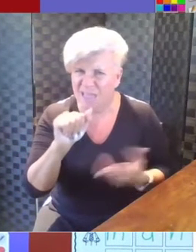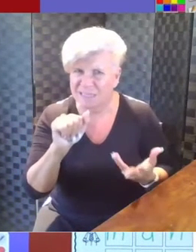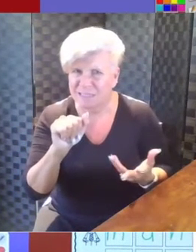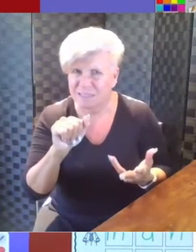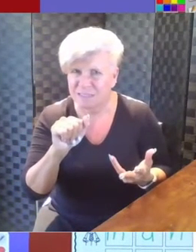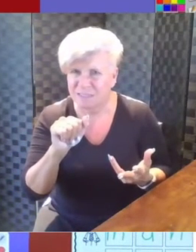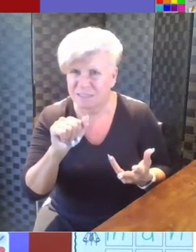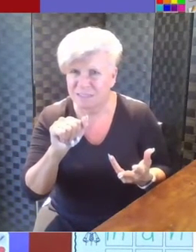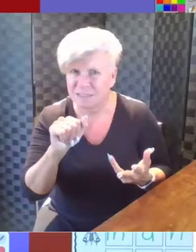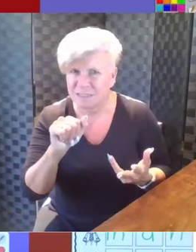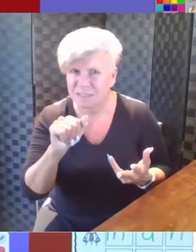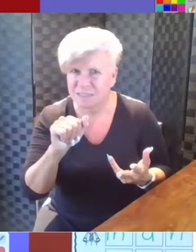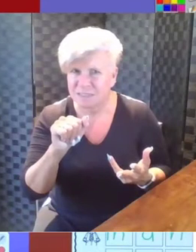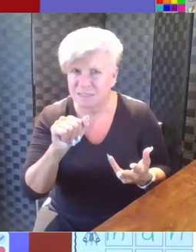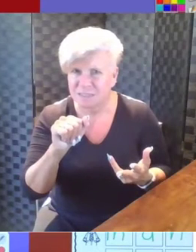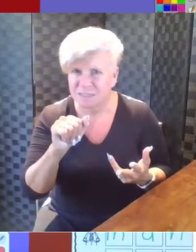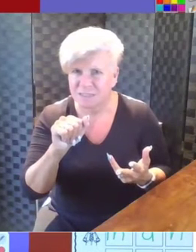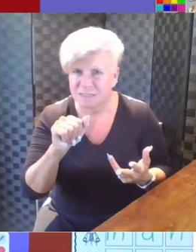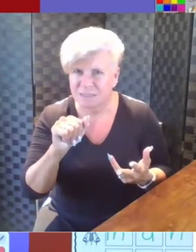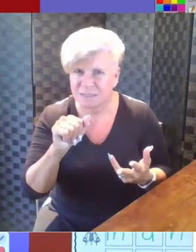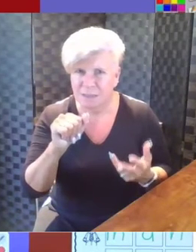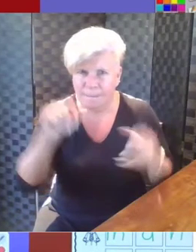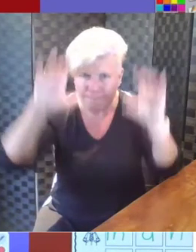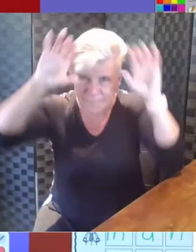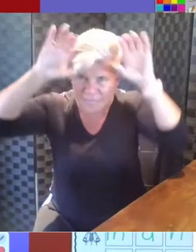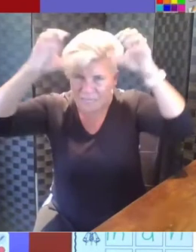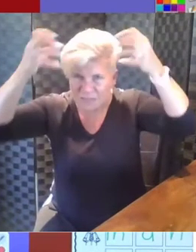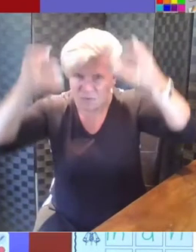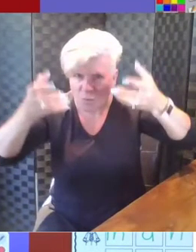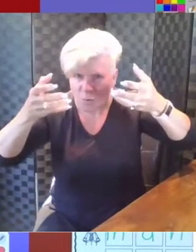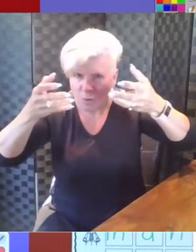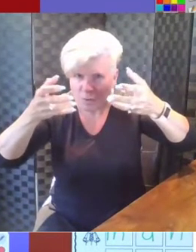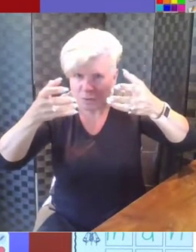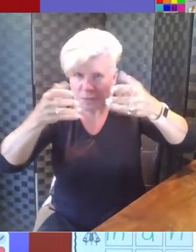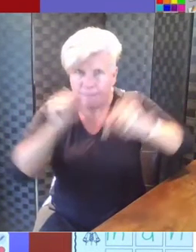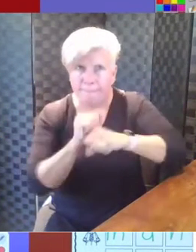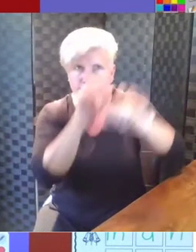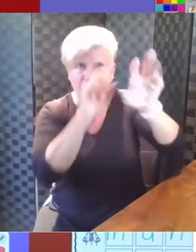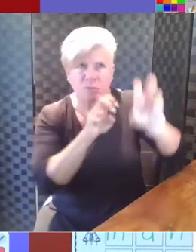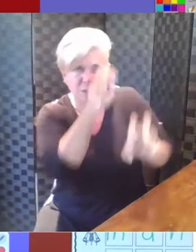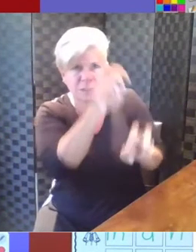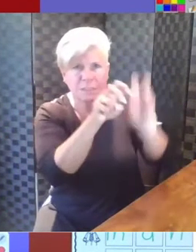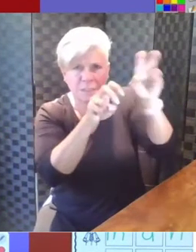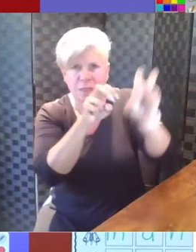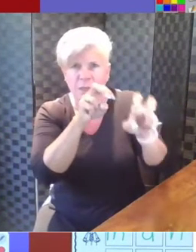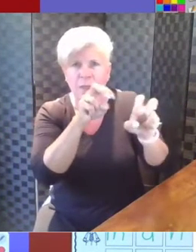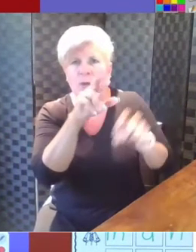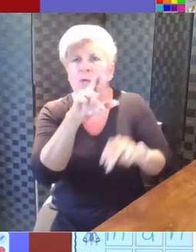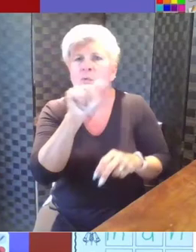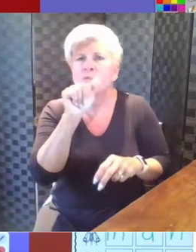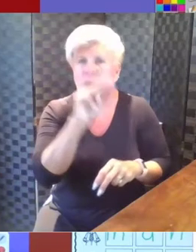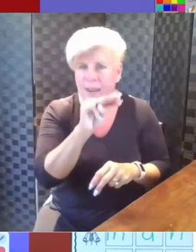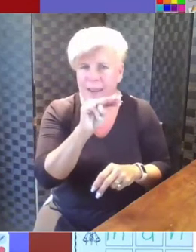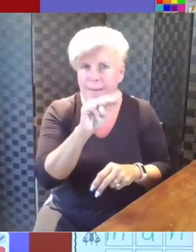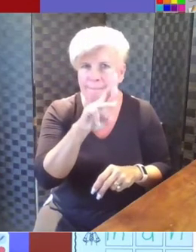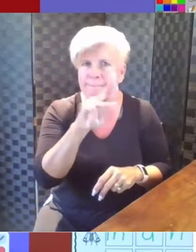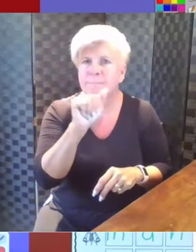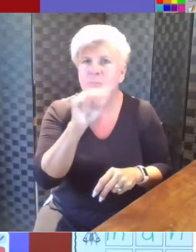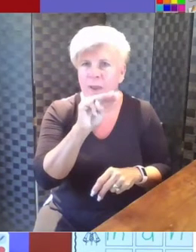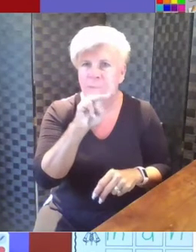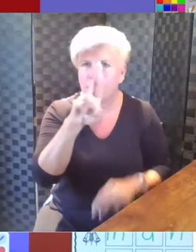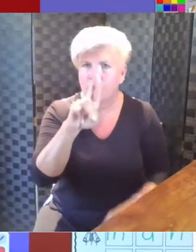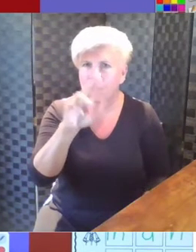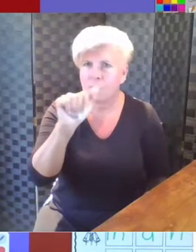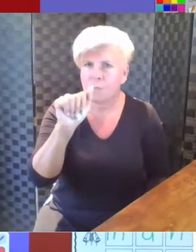for an animal that looks like this? With big horns and likes to climb up mountains? A ram. You got it.